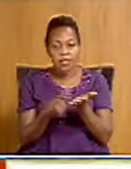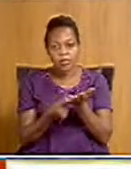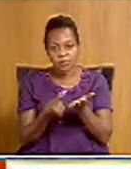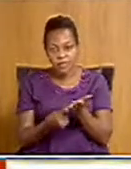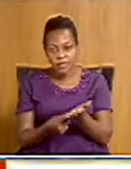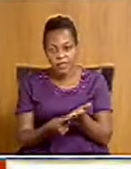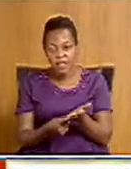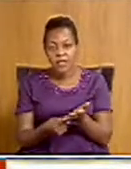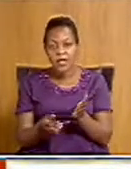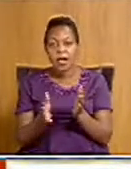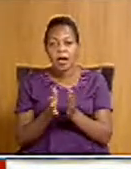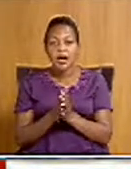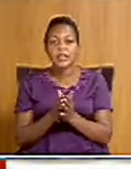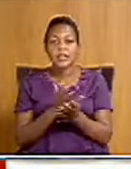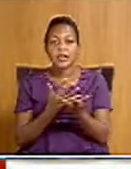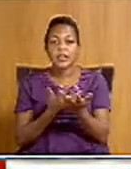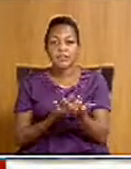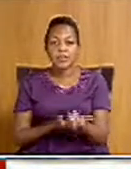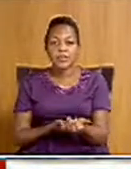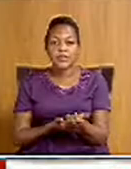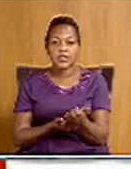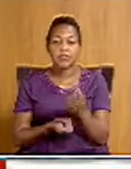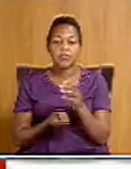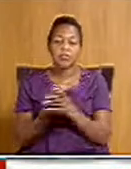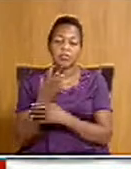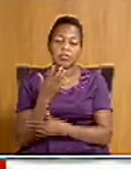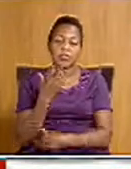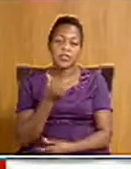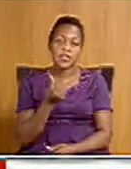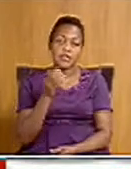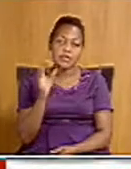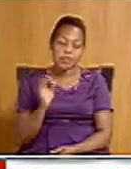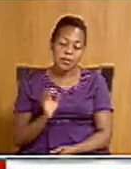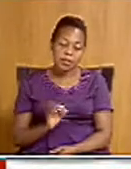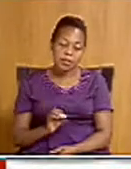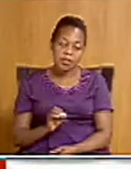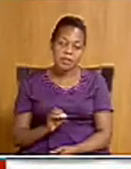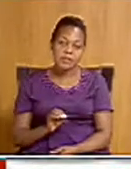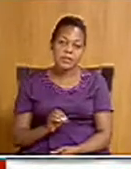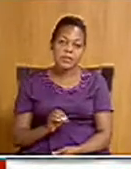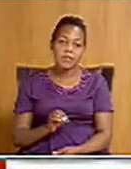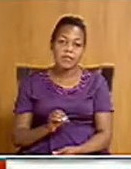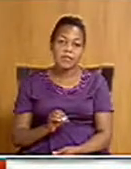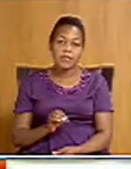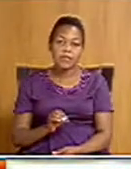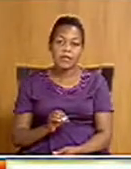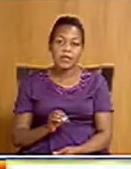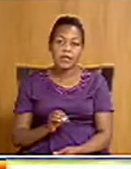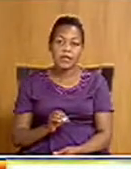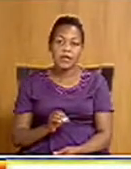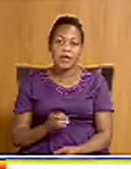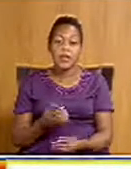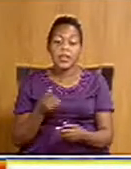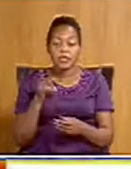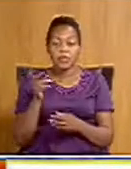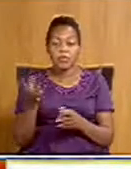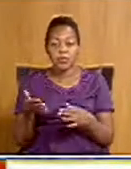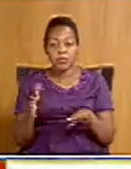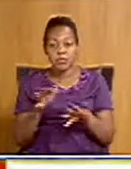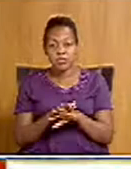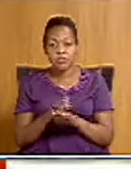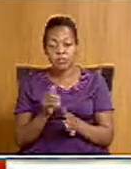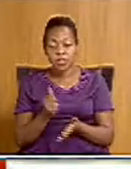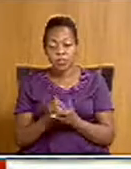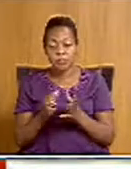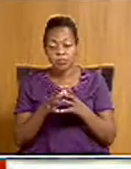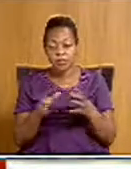add the expected average growth rate of 6% per annum post-COVID-19, the combination will